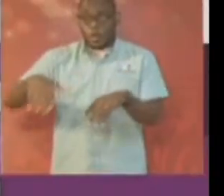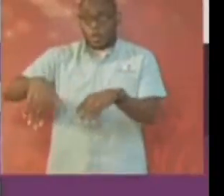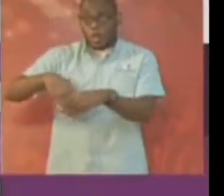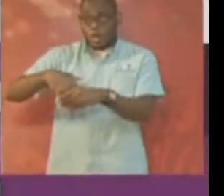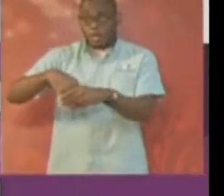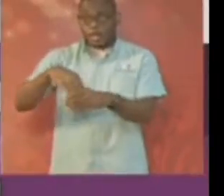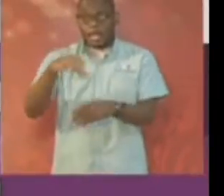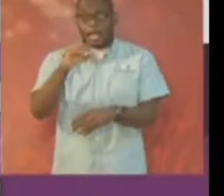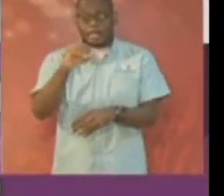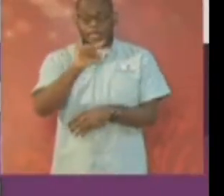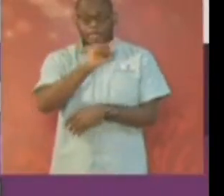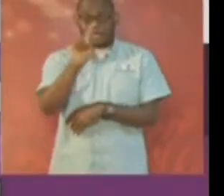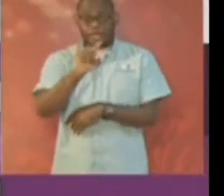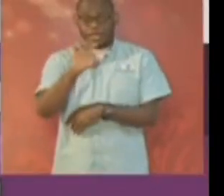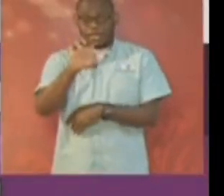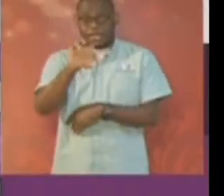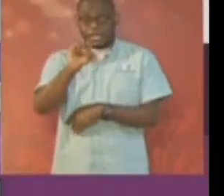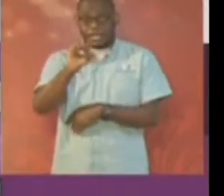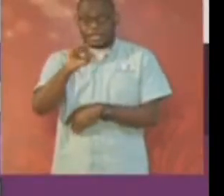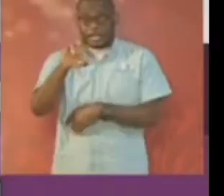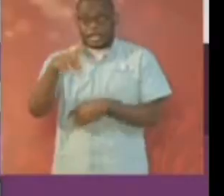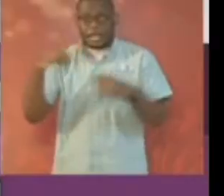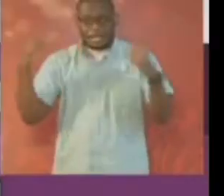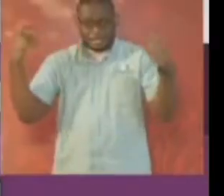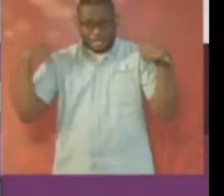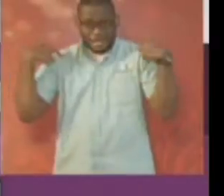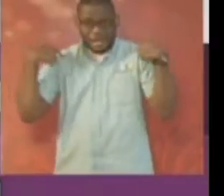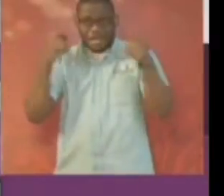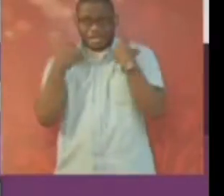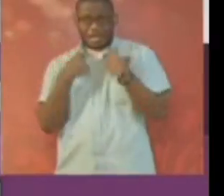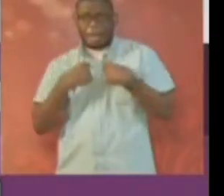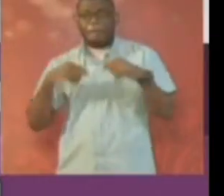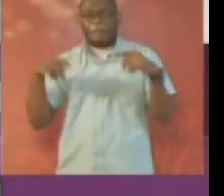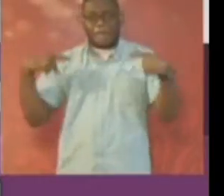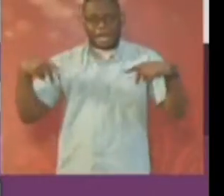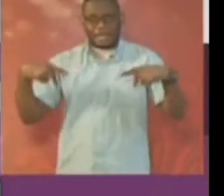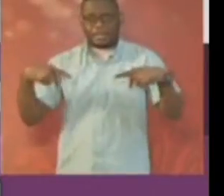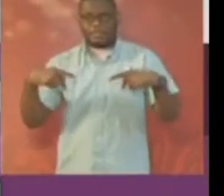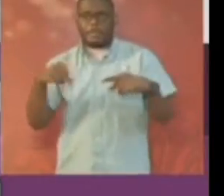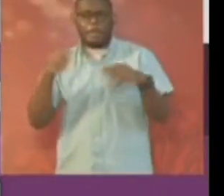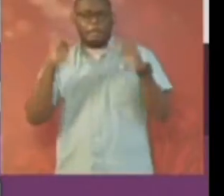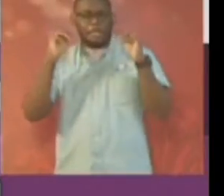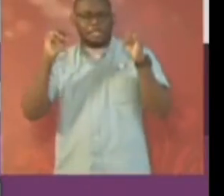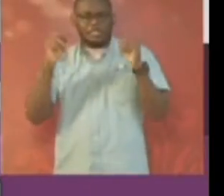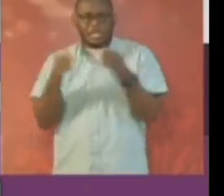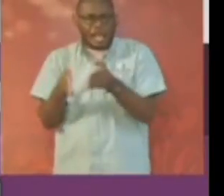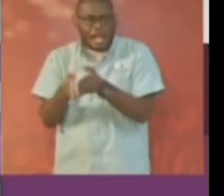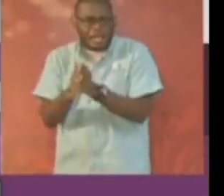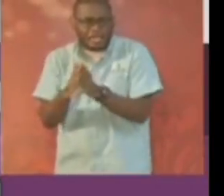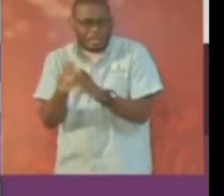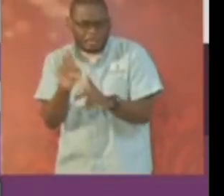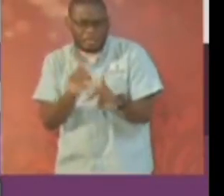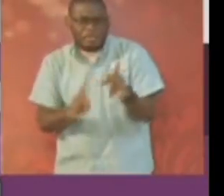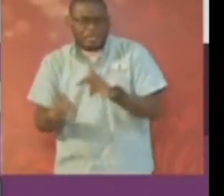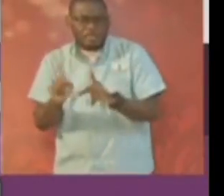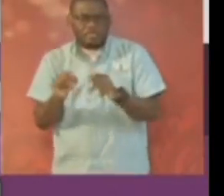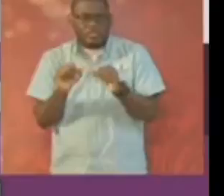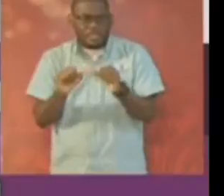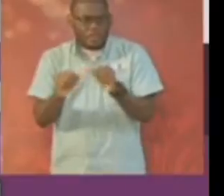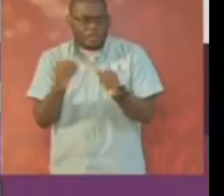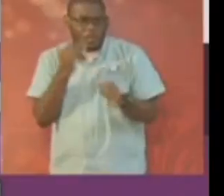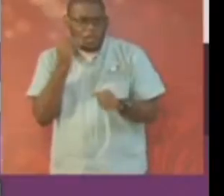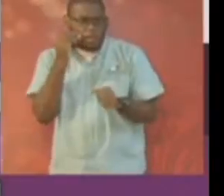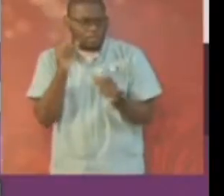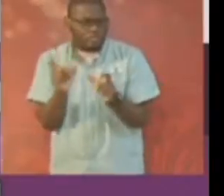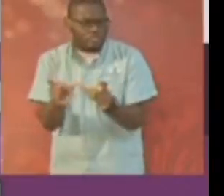Have the Ministry of Health reached out to these people, asking them to, home quarantine or anything of the